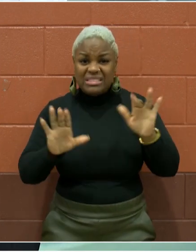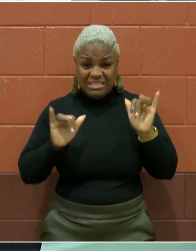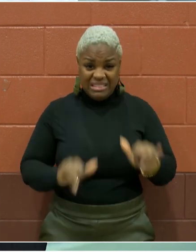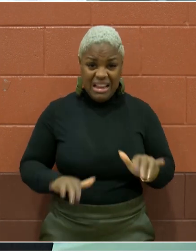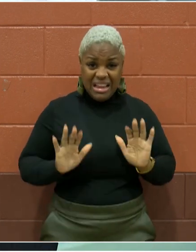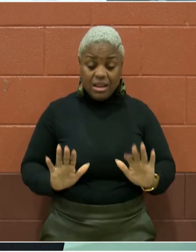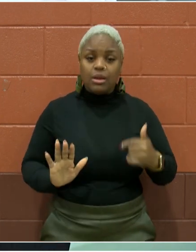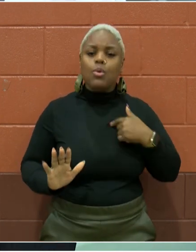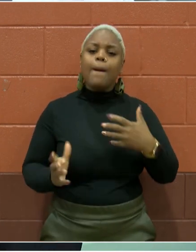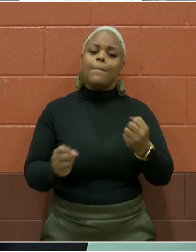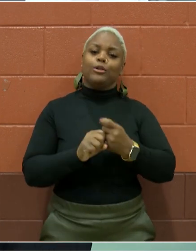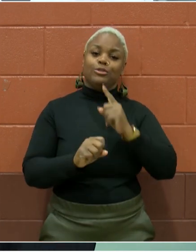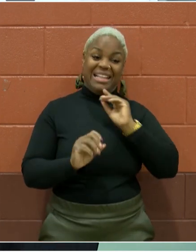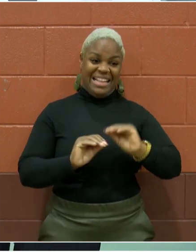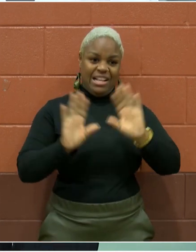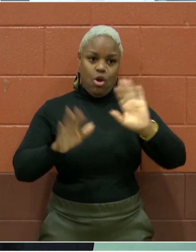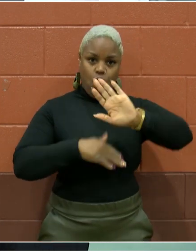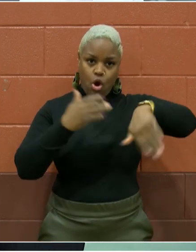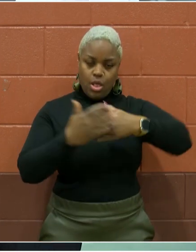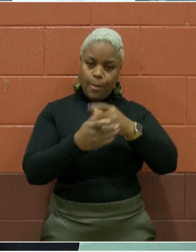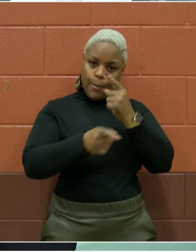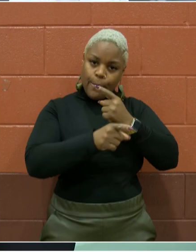engagement. And this is just going to enhance that.